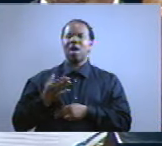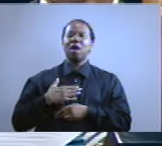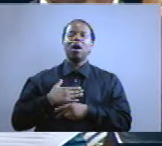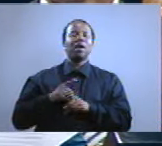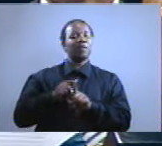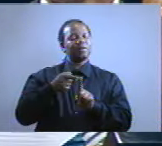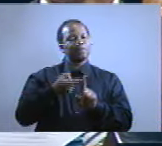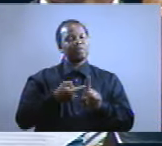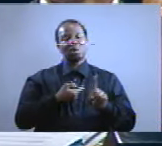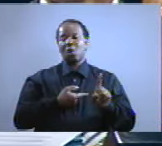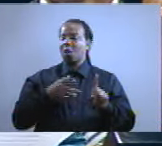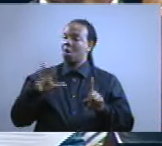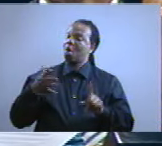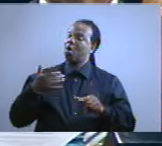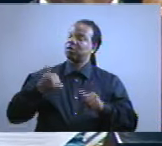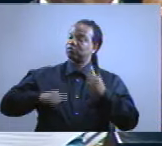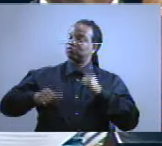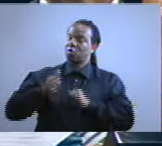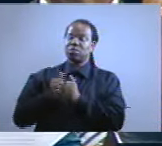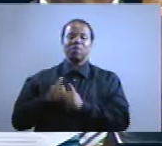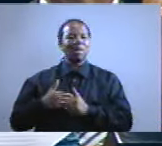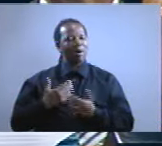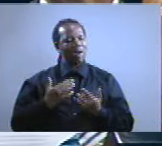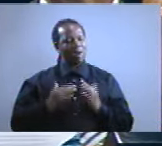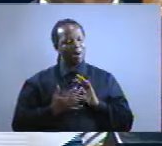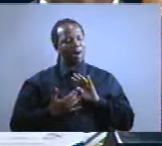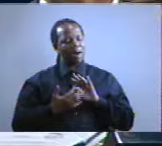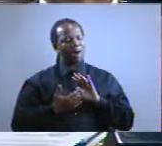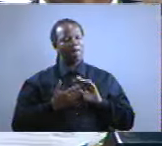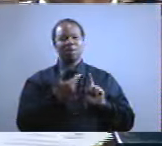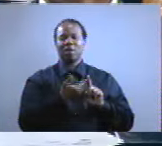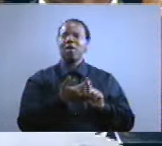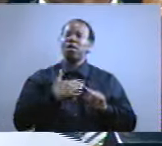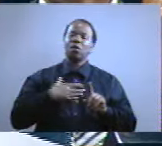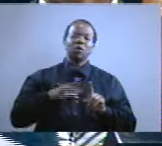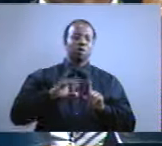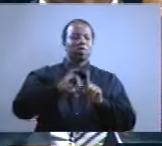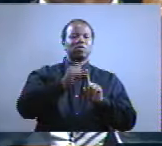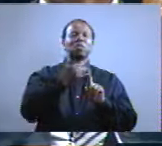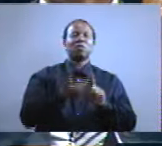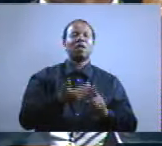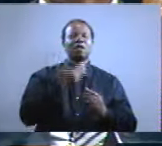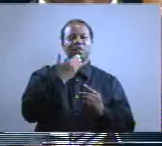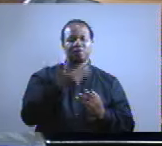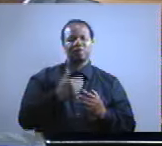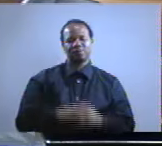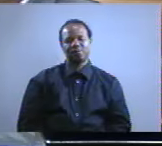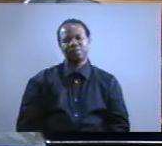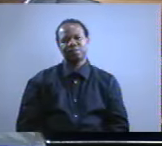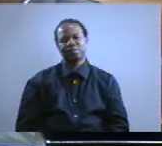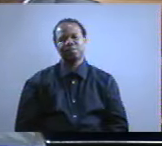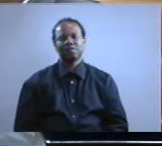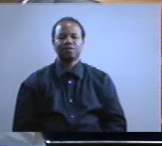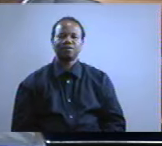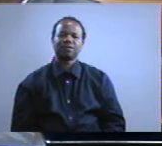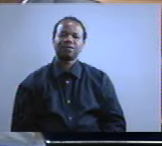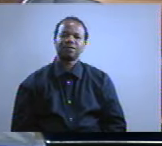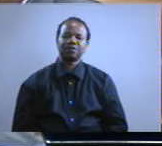athletes throughout the world. And we congratulate her on her achievements and wishes her well. I thank you. Thank you.